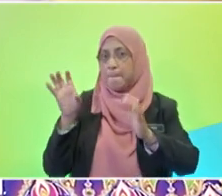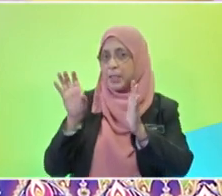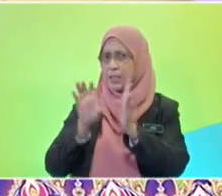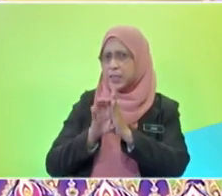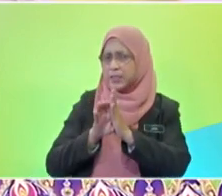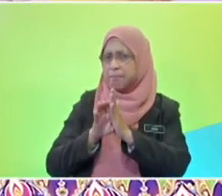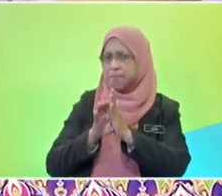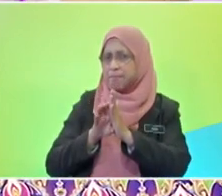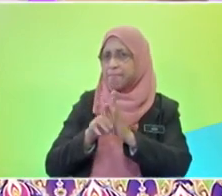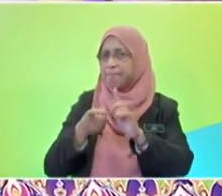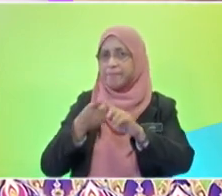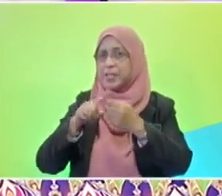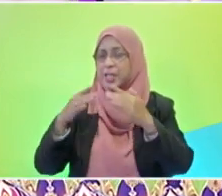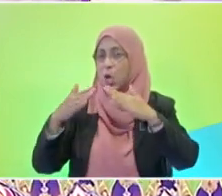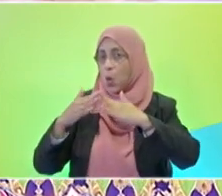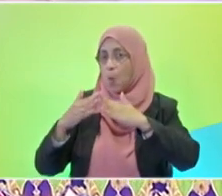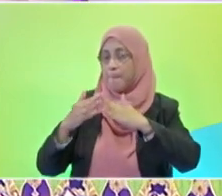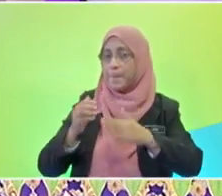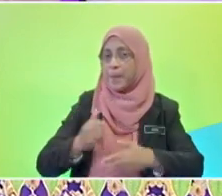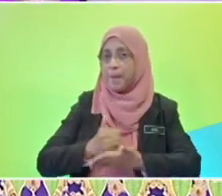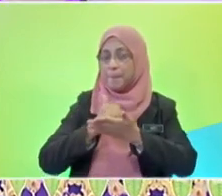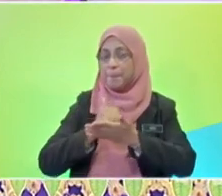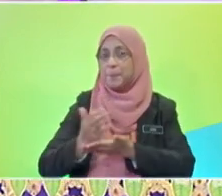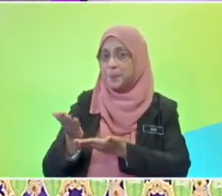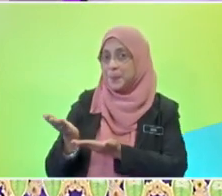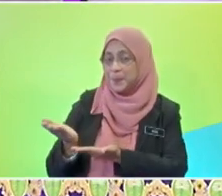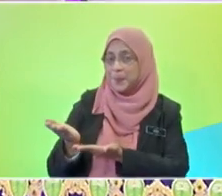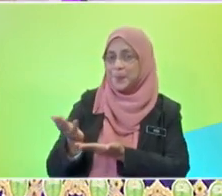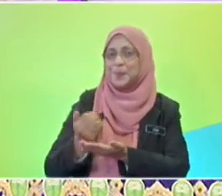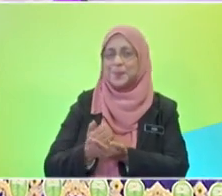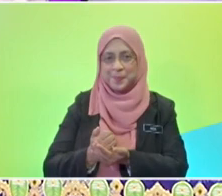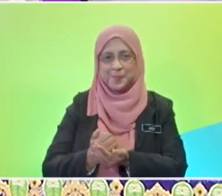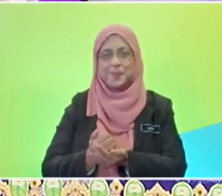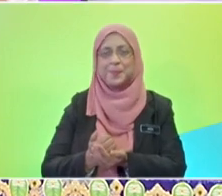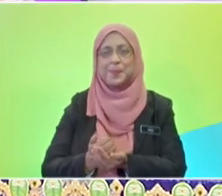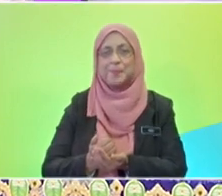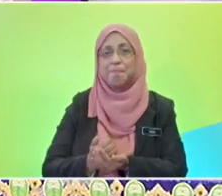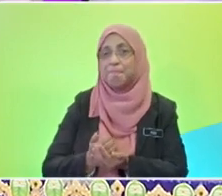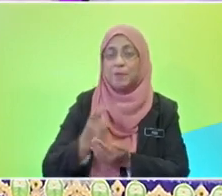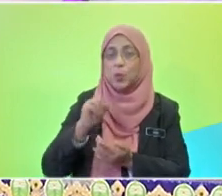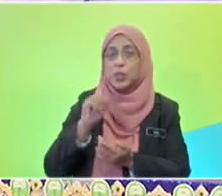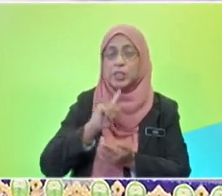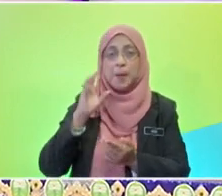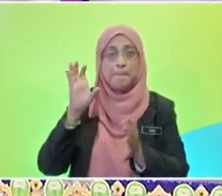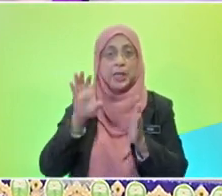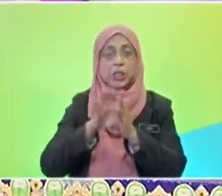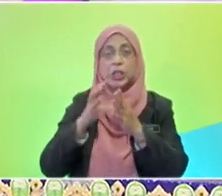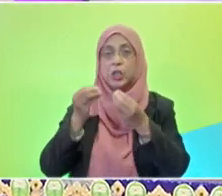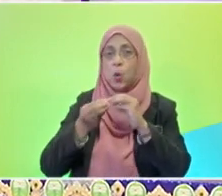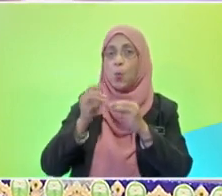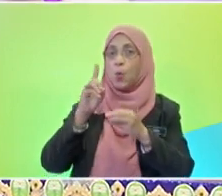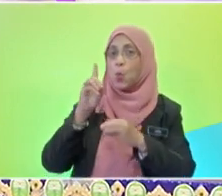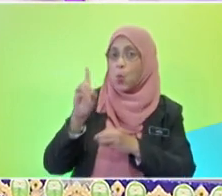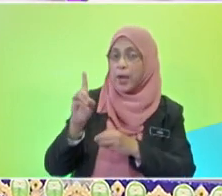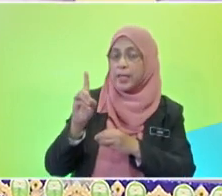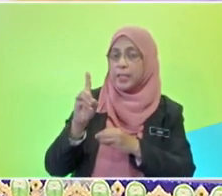you help me out with this activity? I hope you were listening to the story the teacher was sharing earlier. Okay, let's see. There